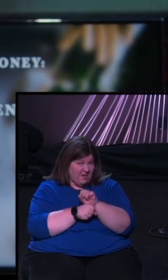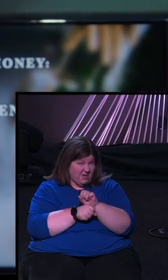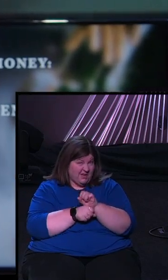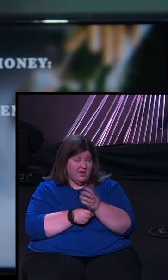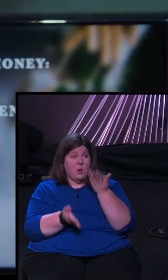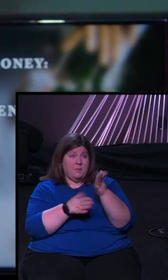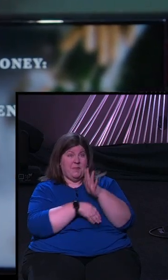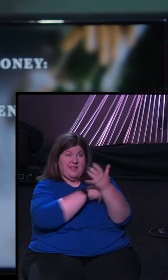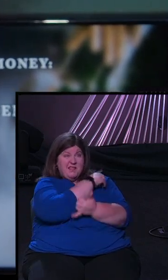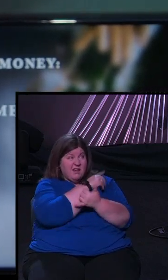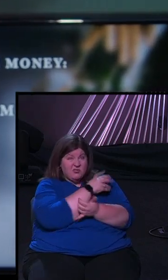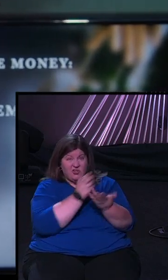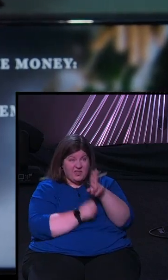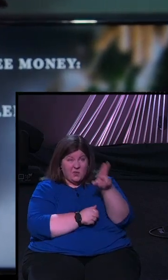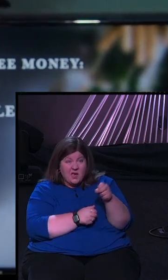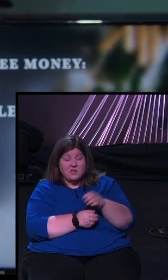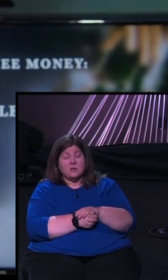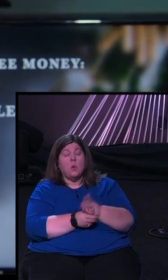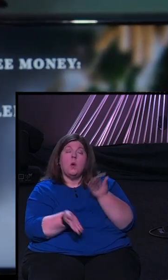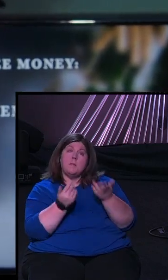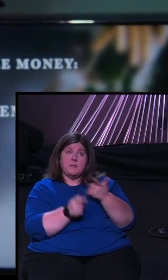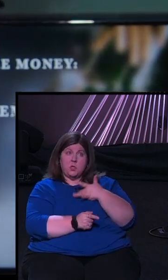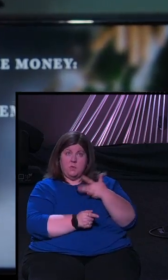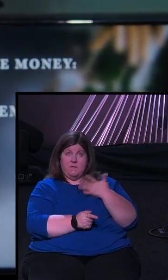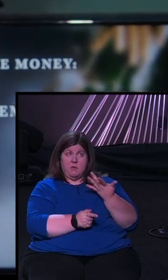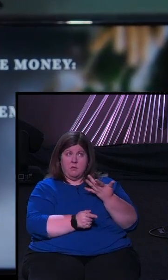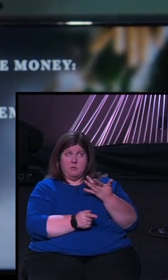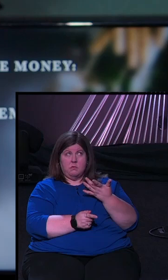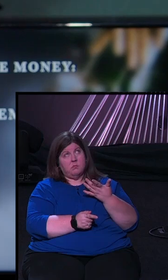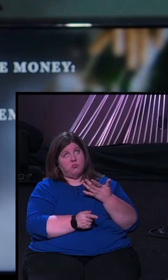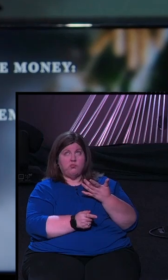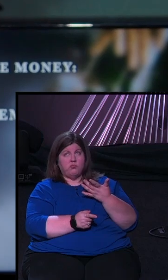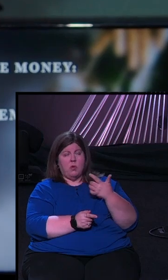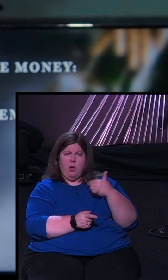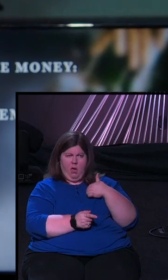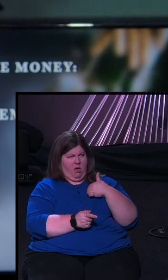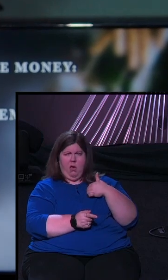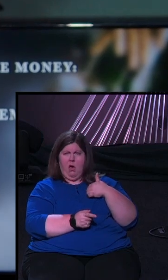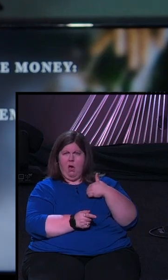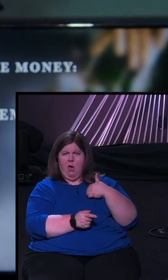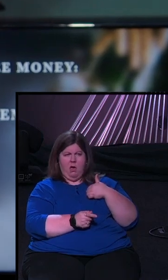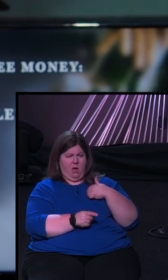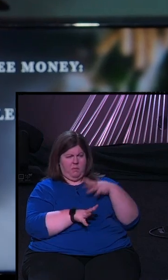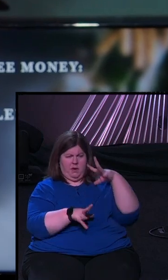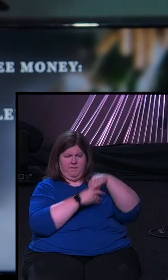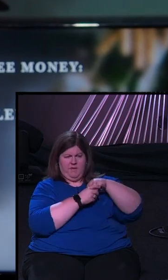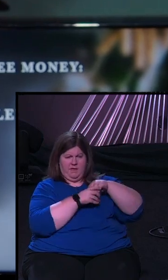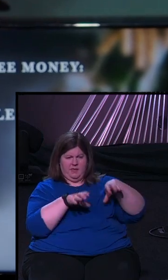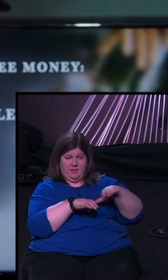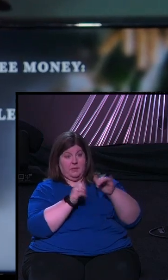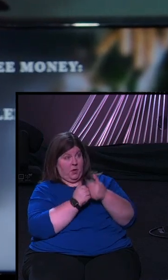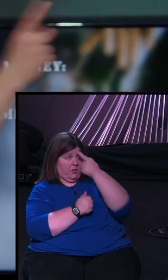it's our country. Or maybe for you it tends to be like I've spent time in this category. Sometimes it's how we treat